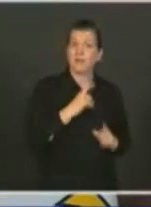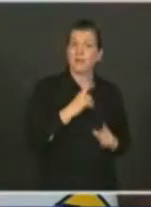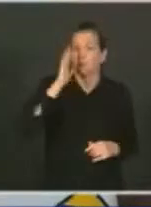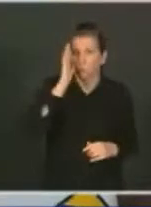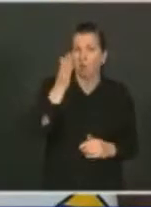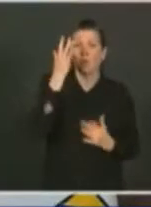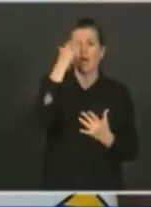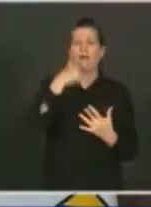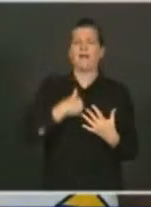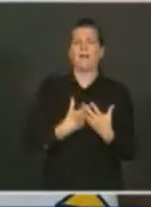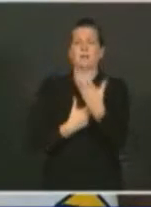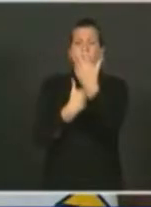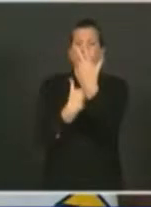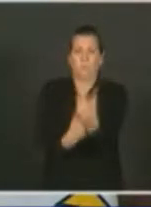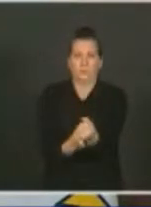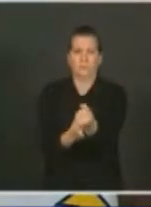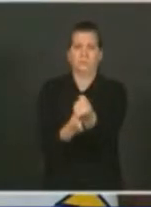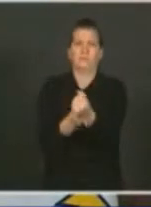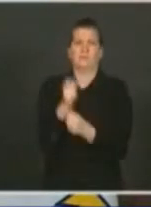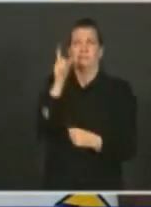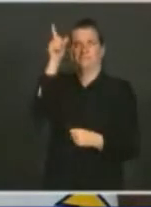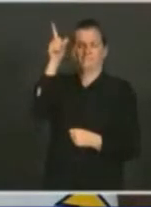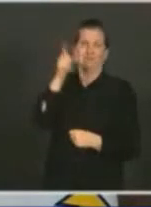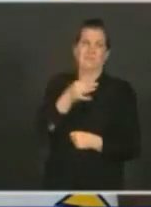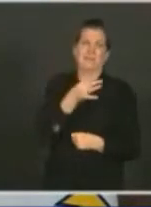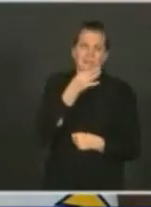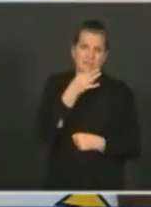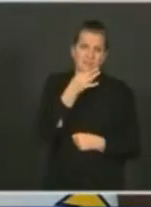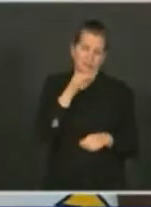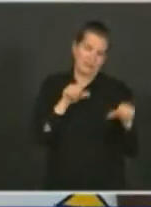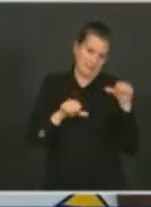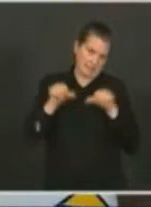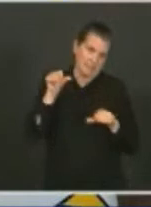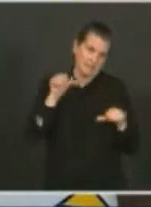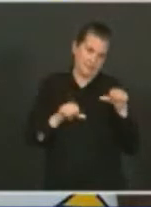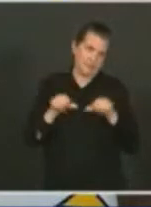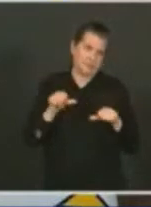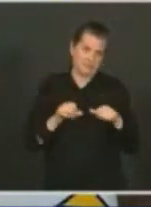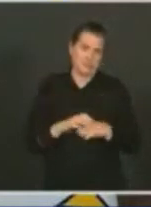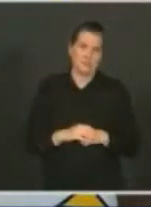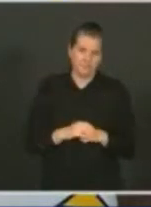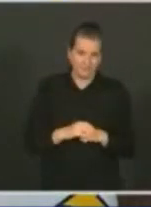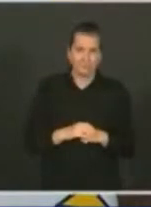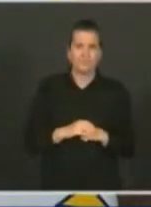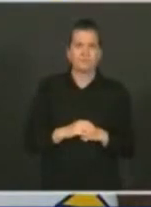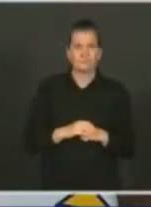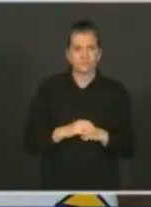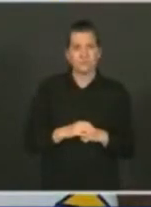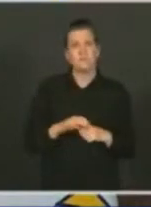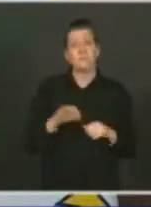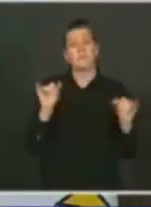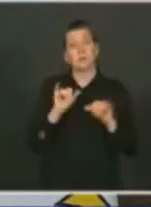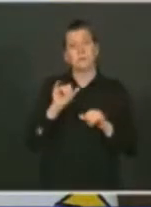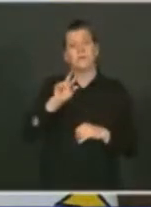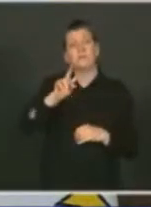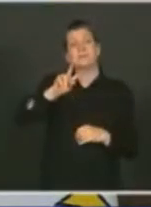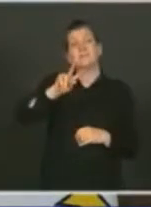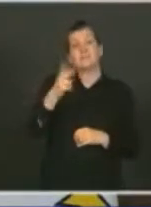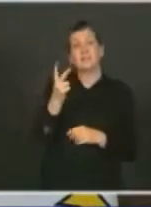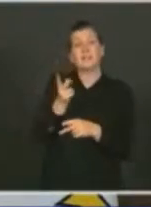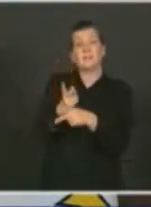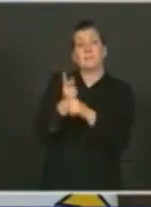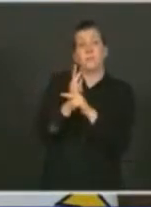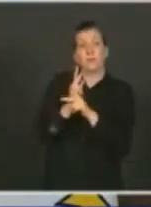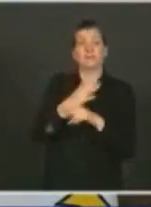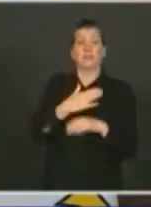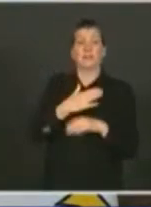of the experts. And I like it that we have our own team of Rhode Islanders, Rhode Island experts, our friends, family, and neighbors looking